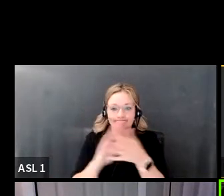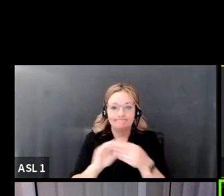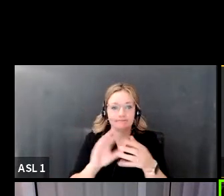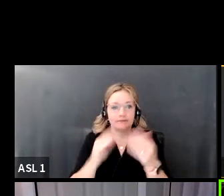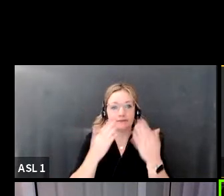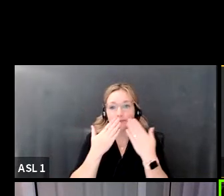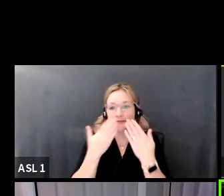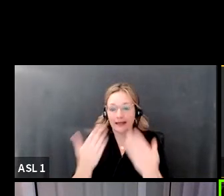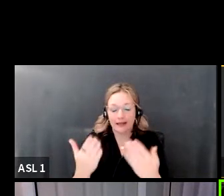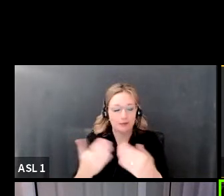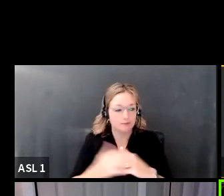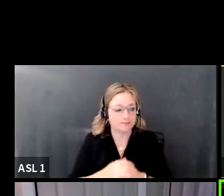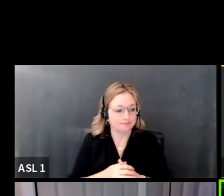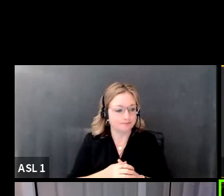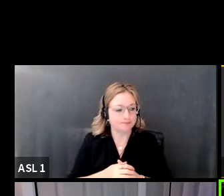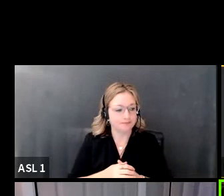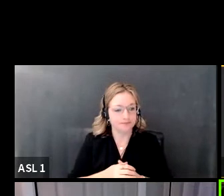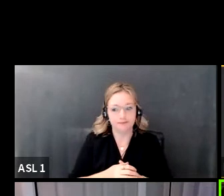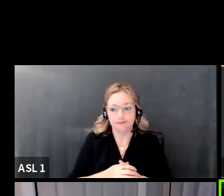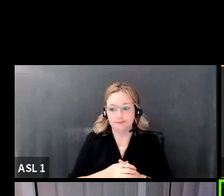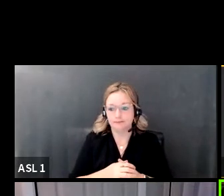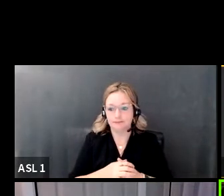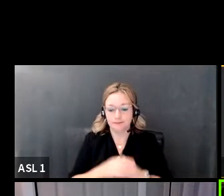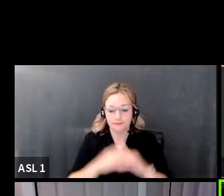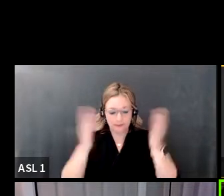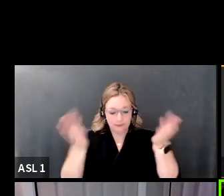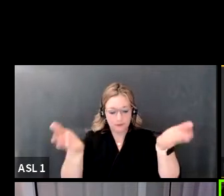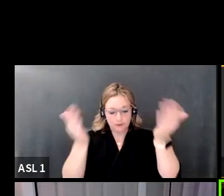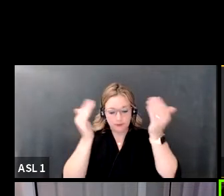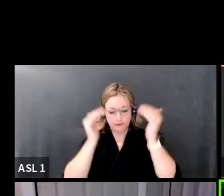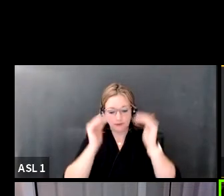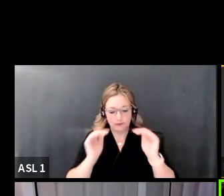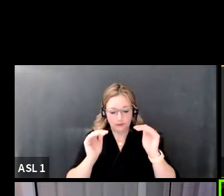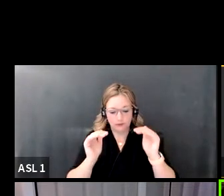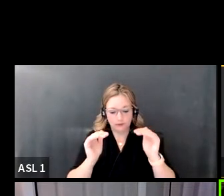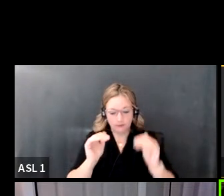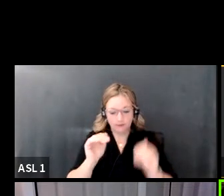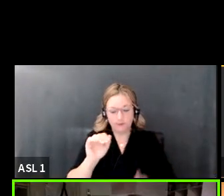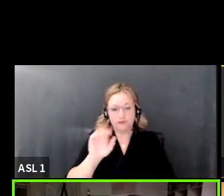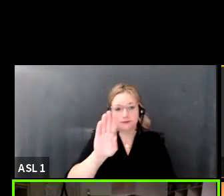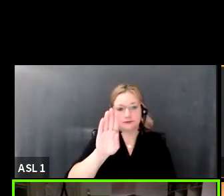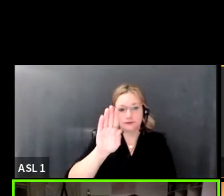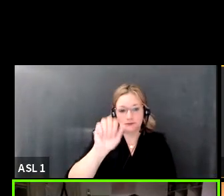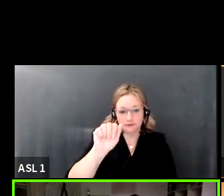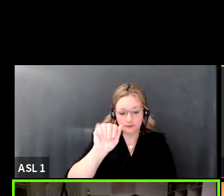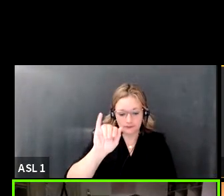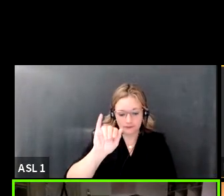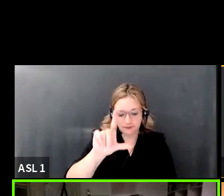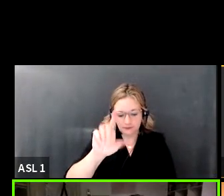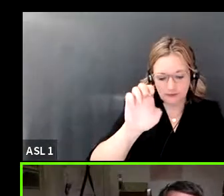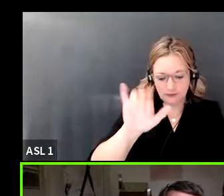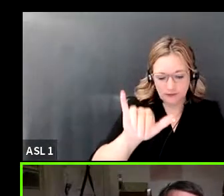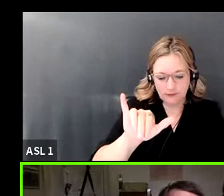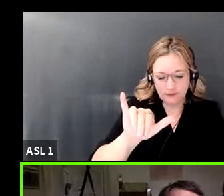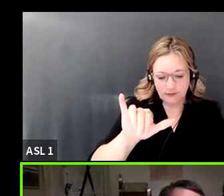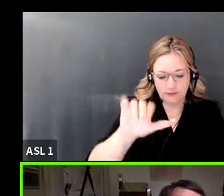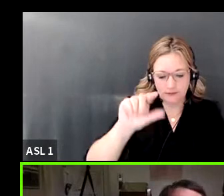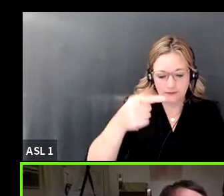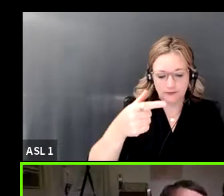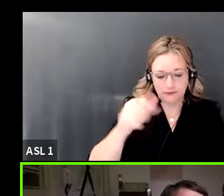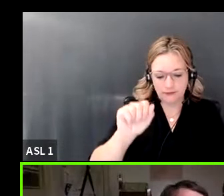so thank you very much uh our next uh delegate is bailey gautier if uh if bailey